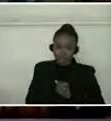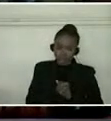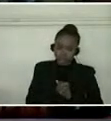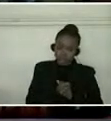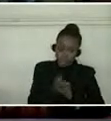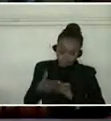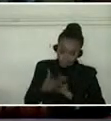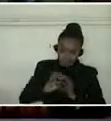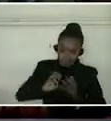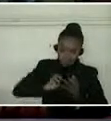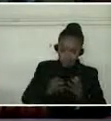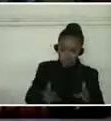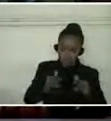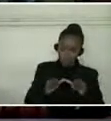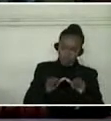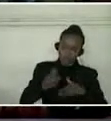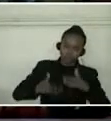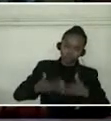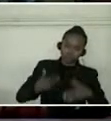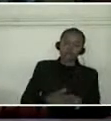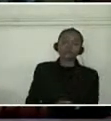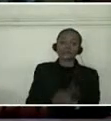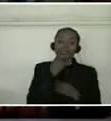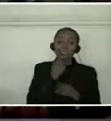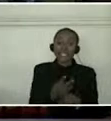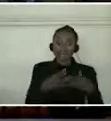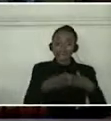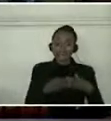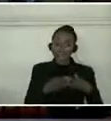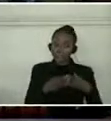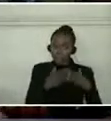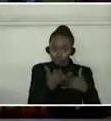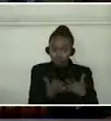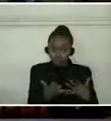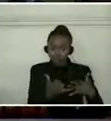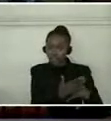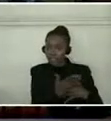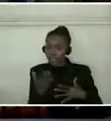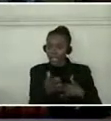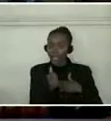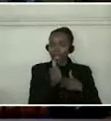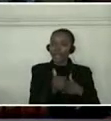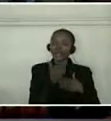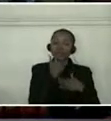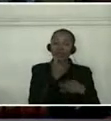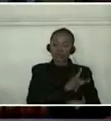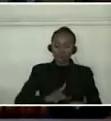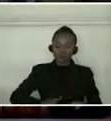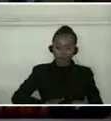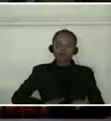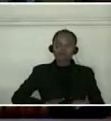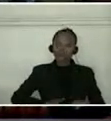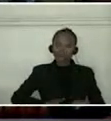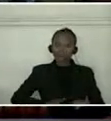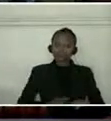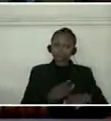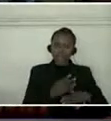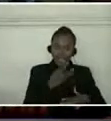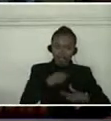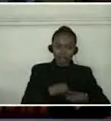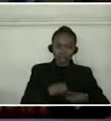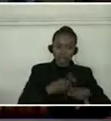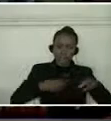house led by the premier and his executive being part of the searching team and paying visits to homes and